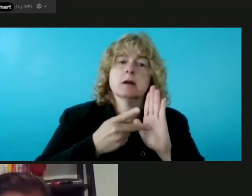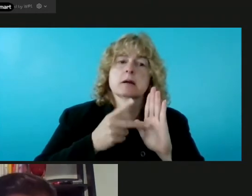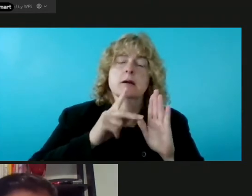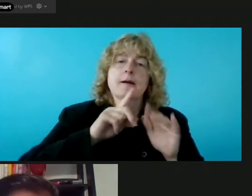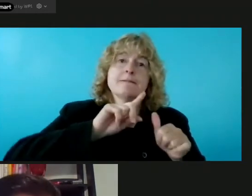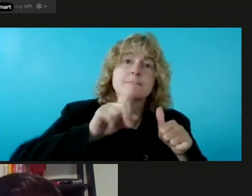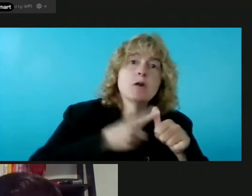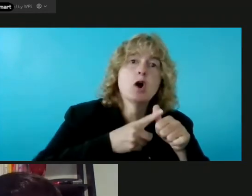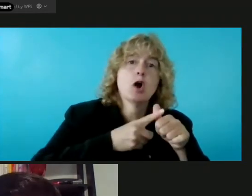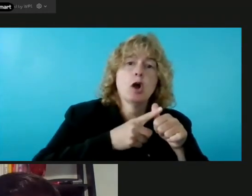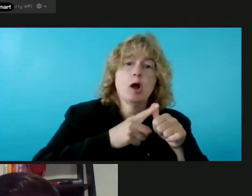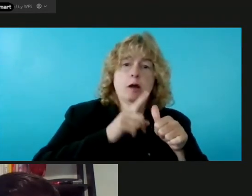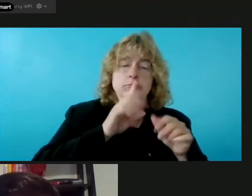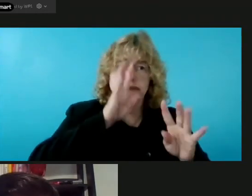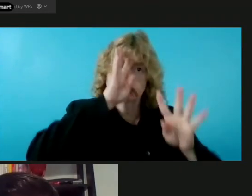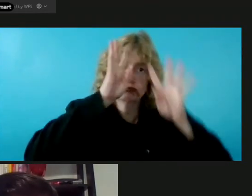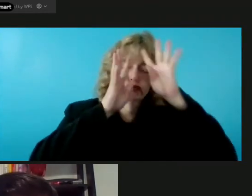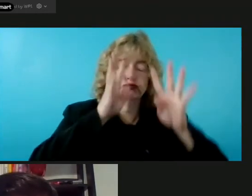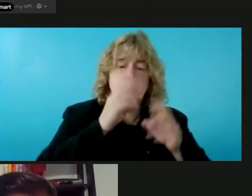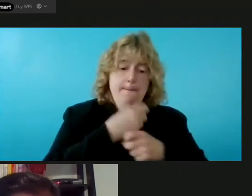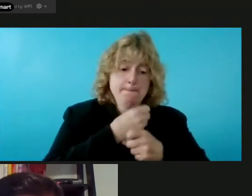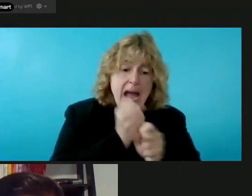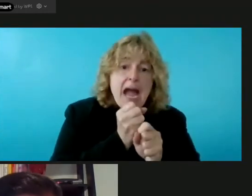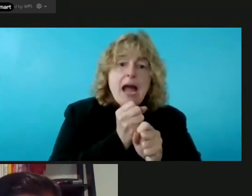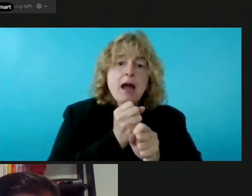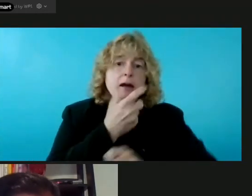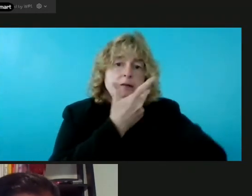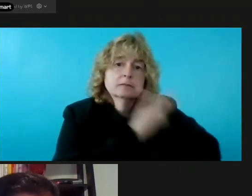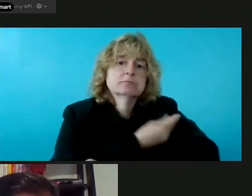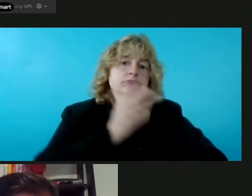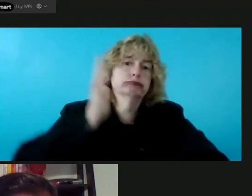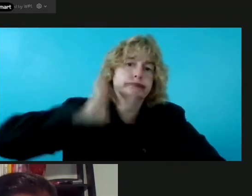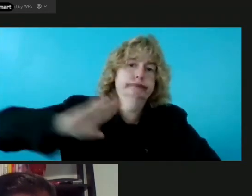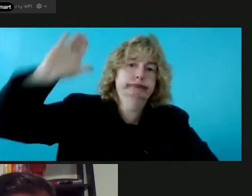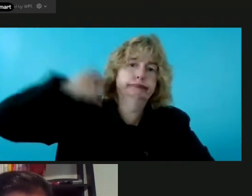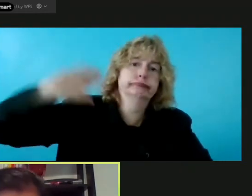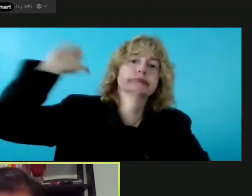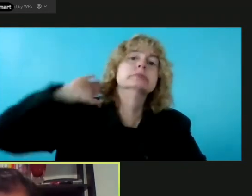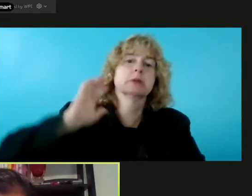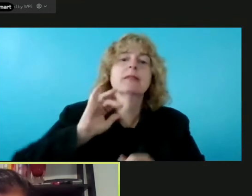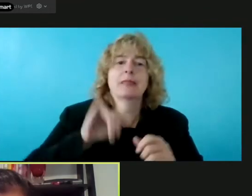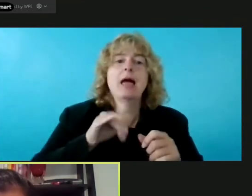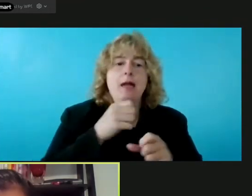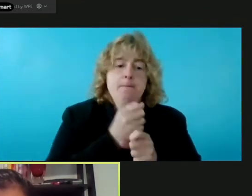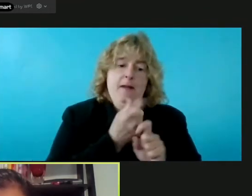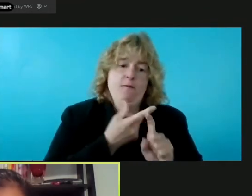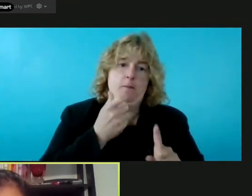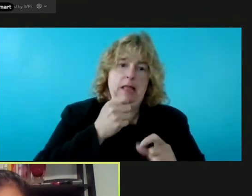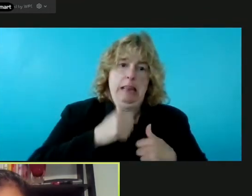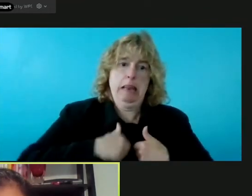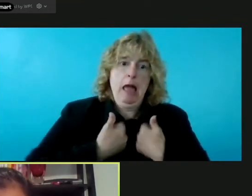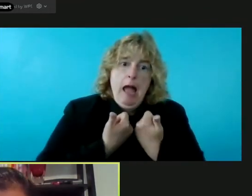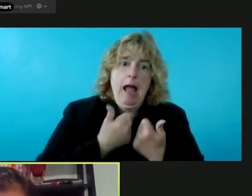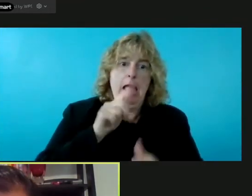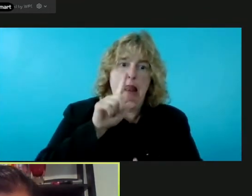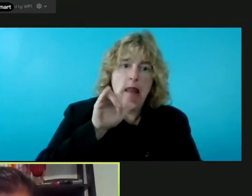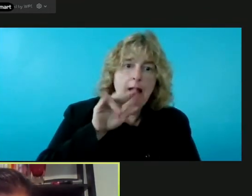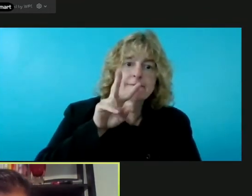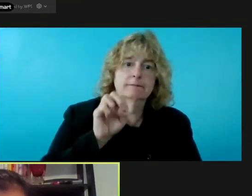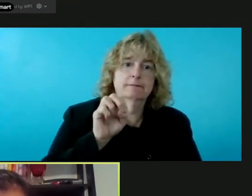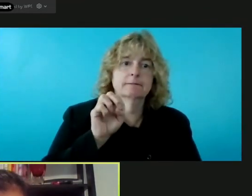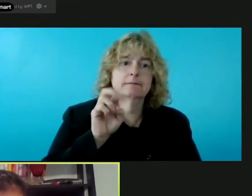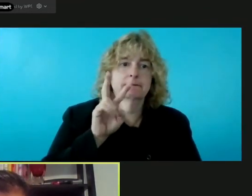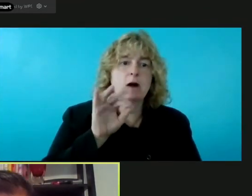invented many, many, many decades ago. Okay, great. That's really helpful. I saw a question